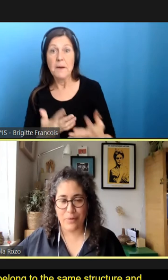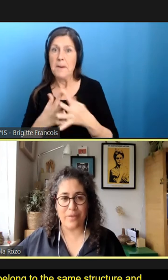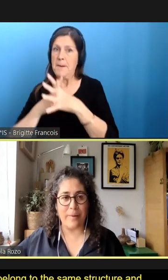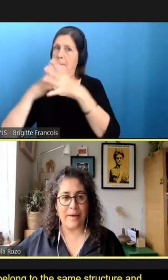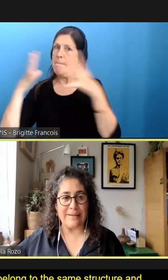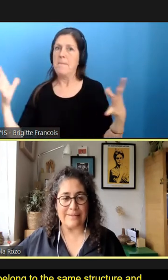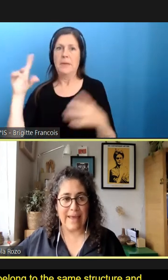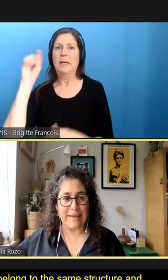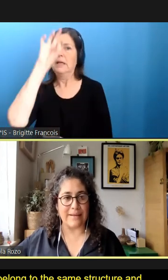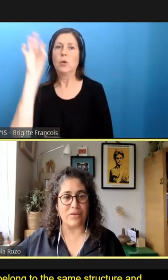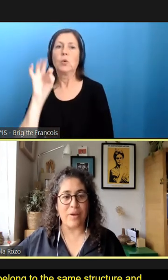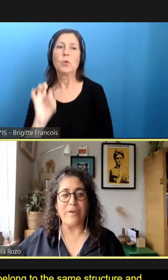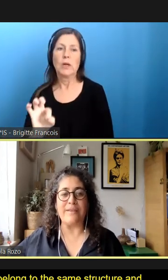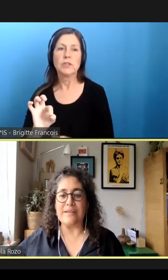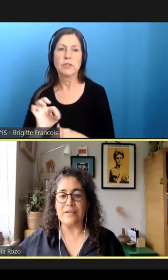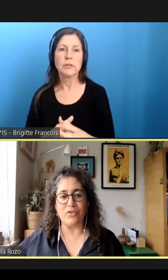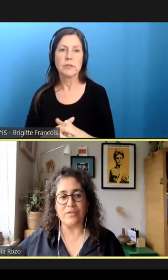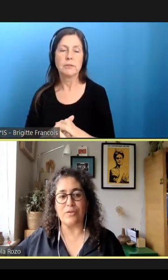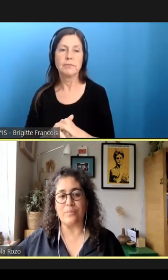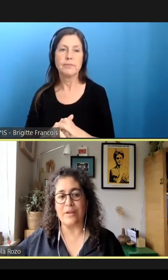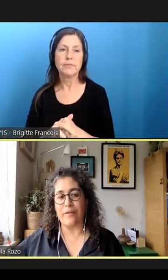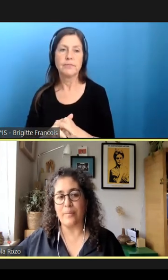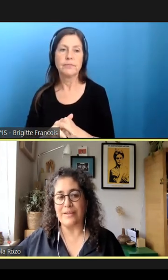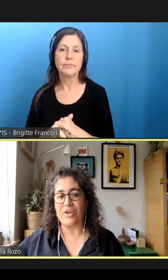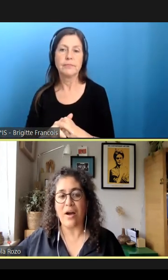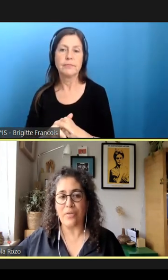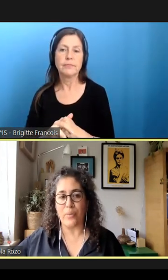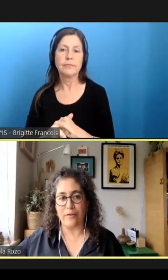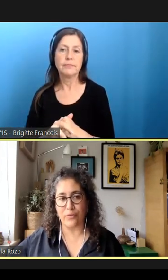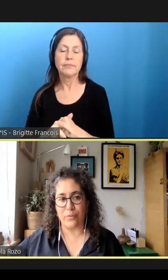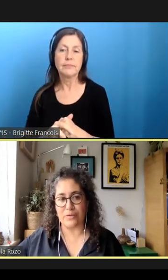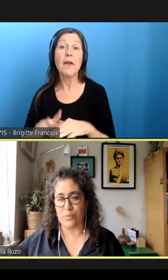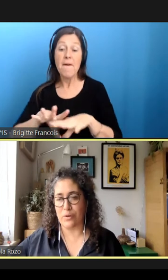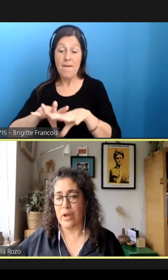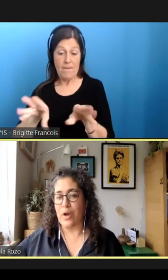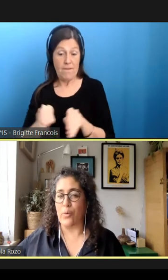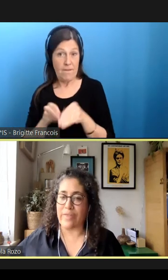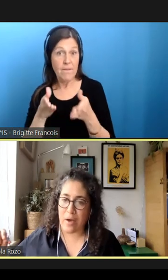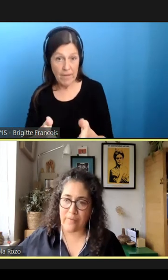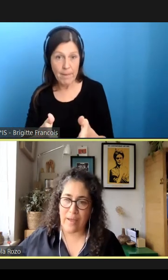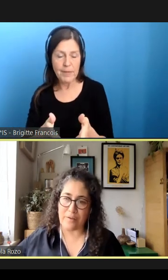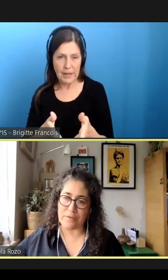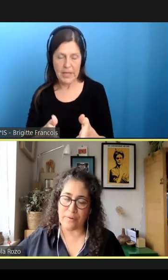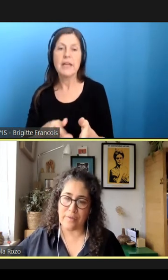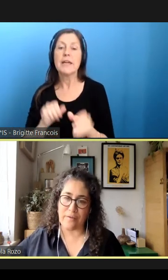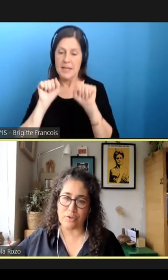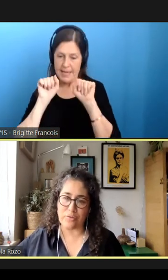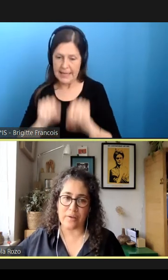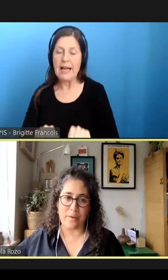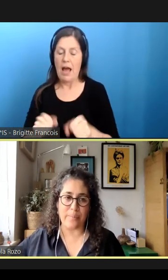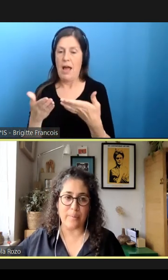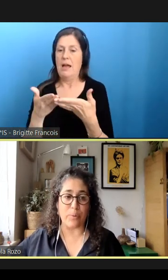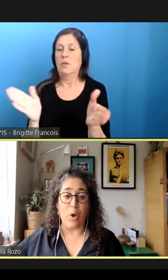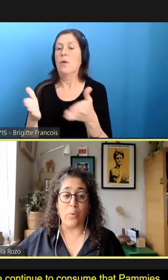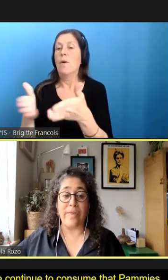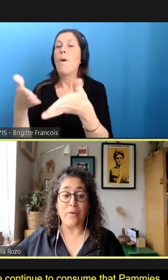really worth saying it. You know, can we continue to assume that families are the way towards a world without barriers for deaf children and